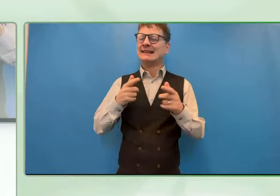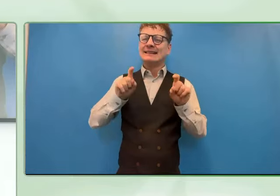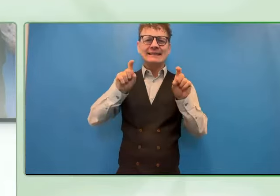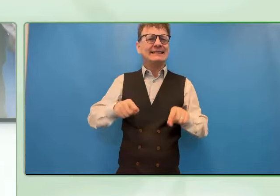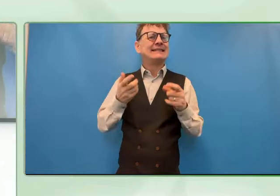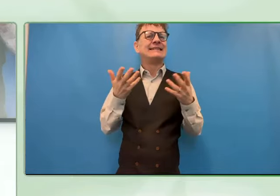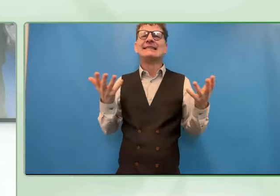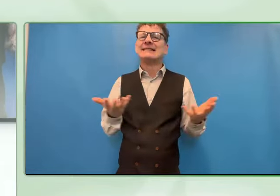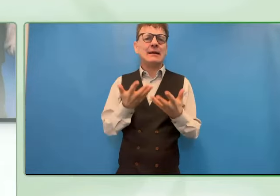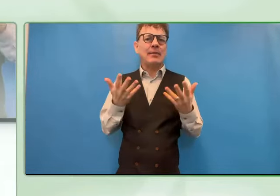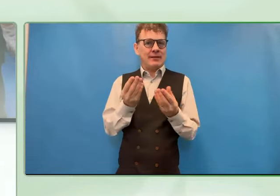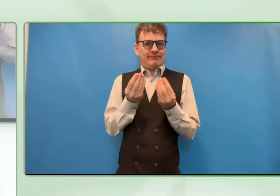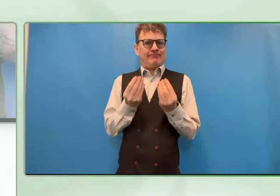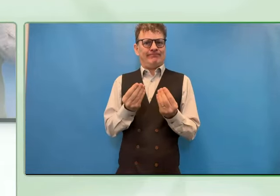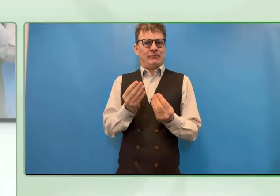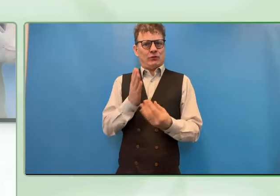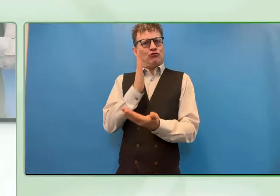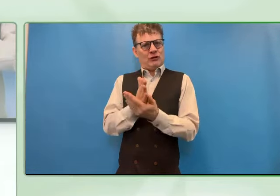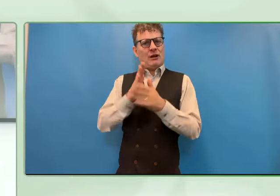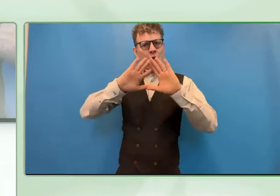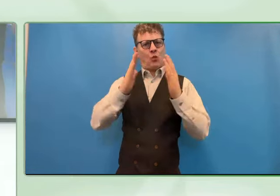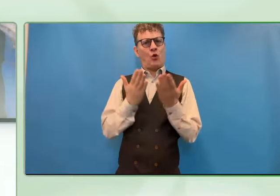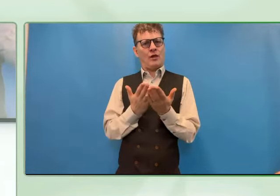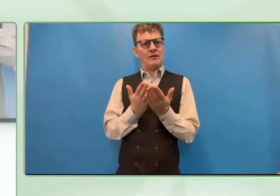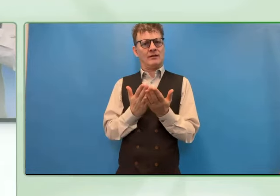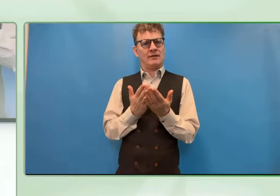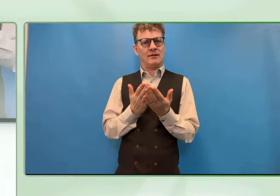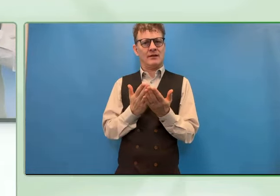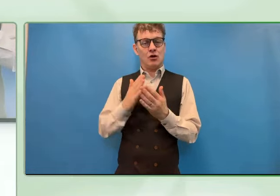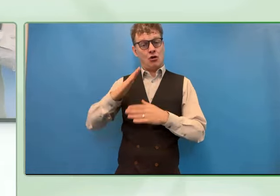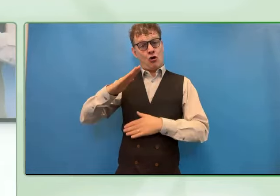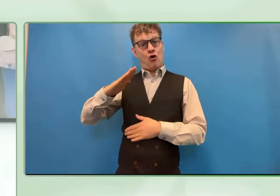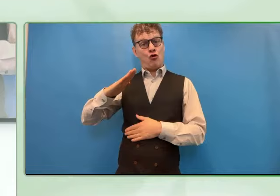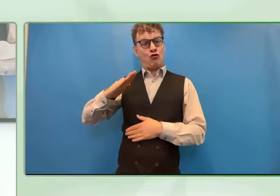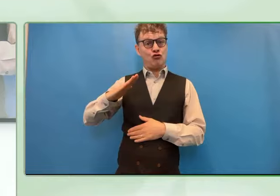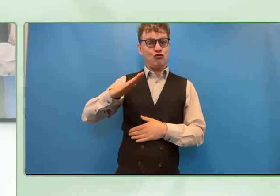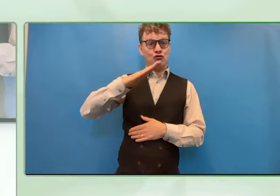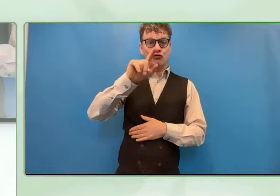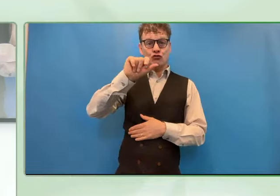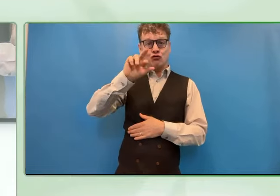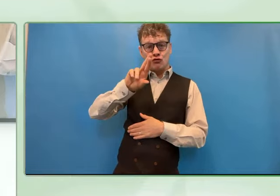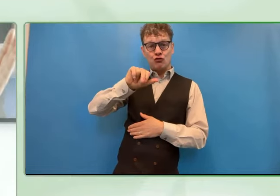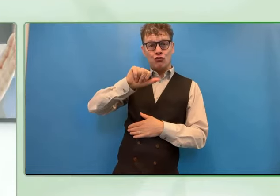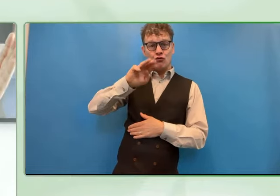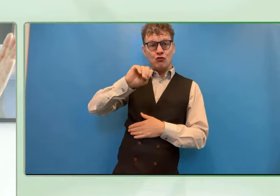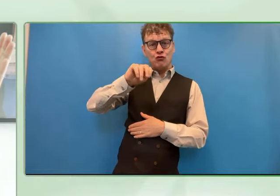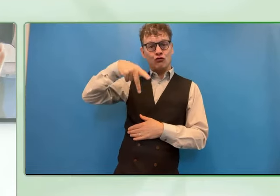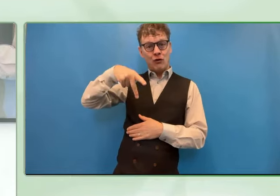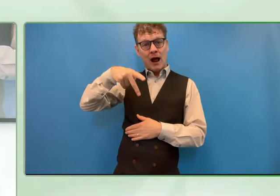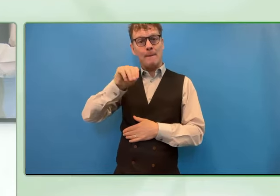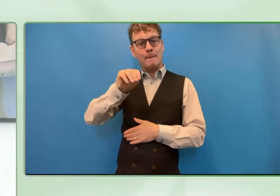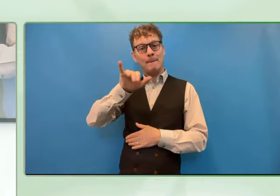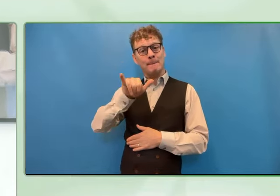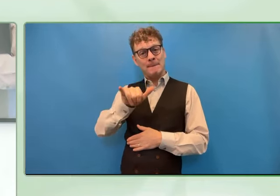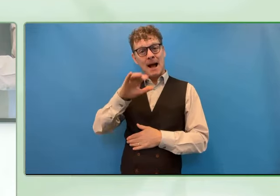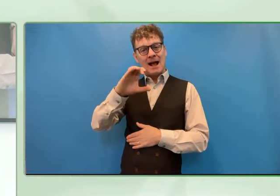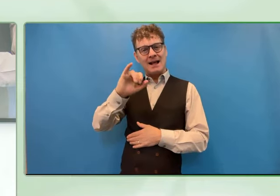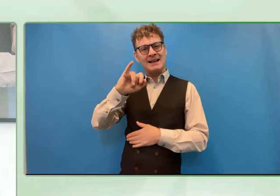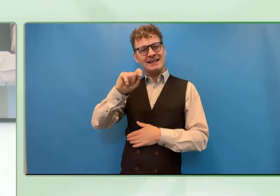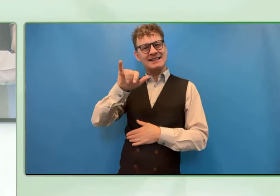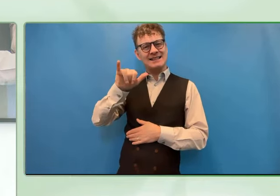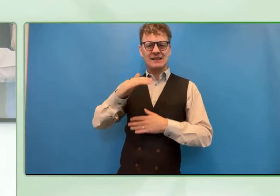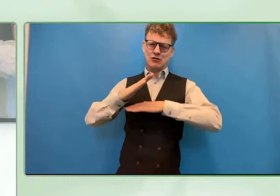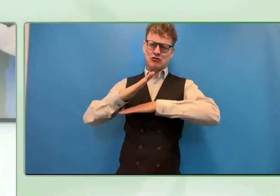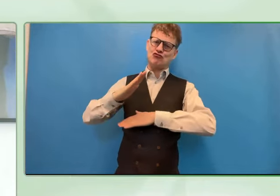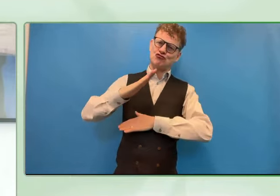retrofitting. And that is where we started RampMyCity, where we say, we are not going to wait for the government to take action, we will take